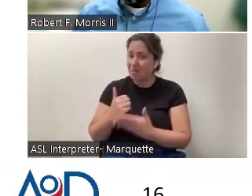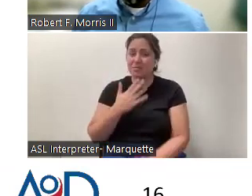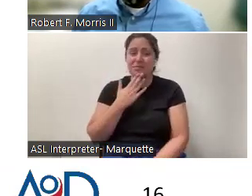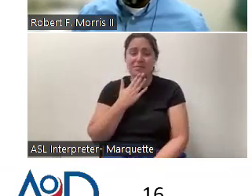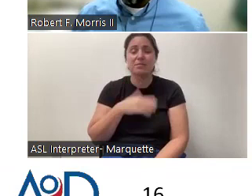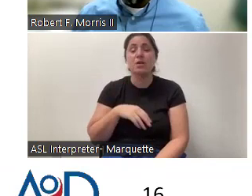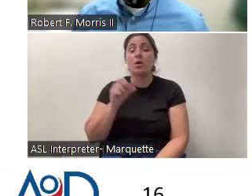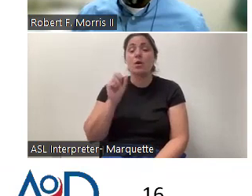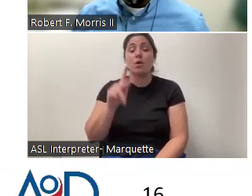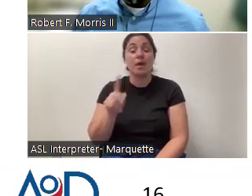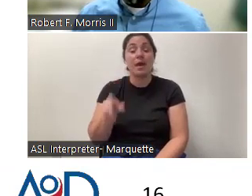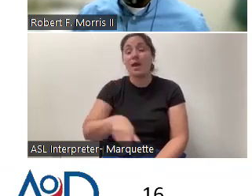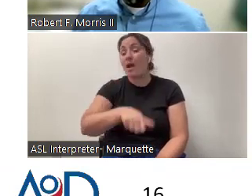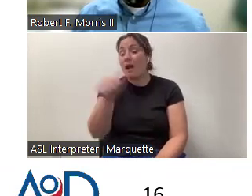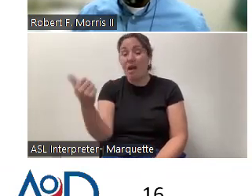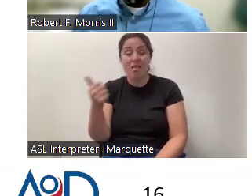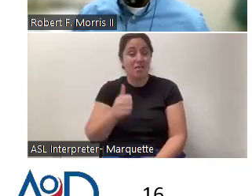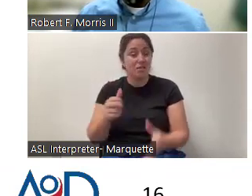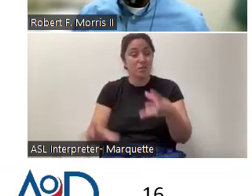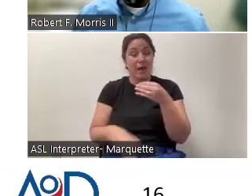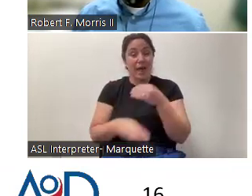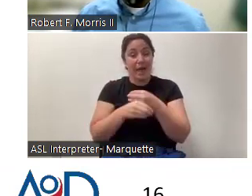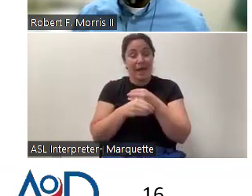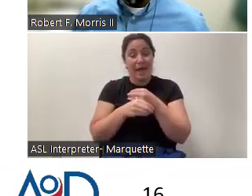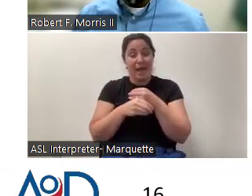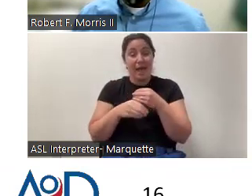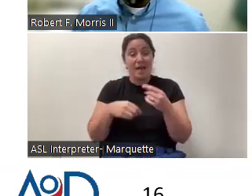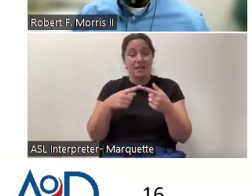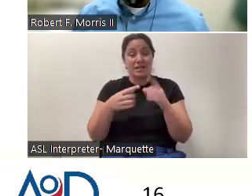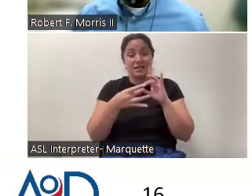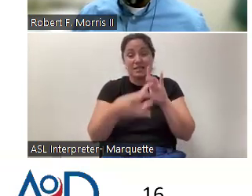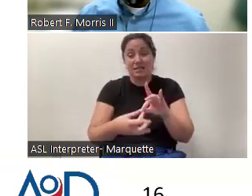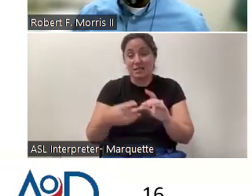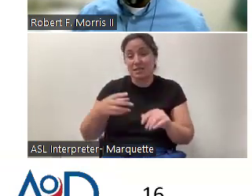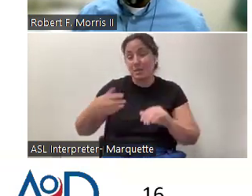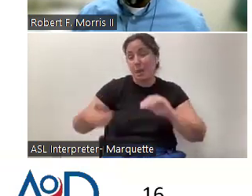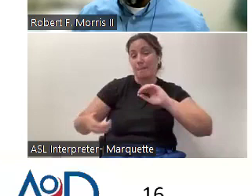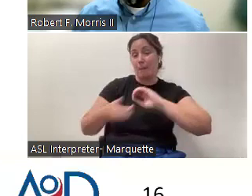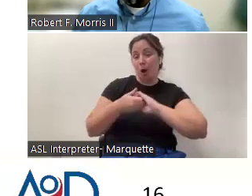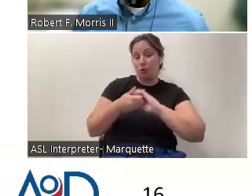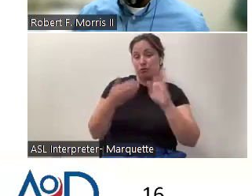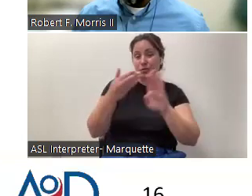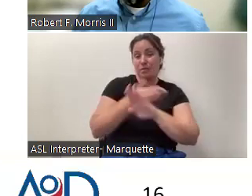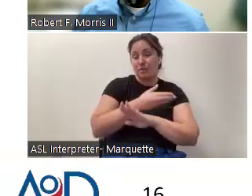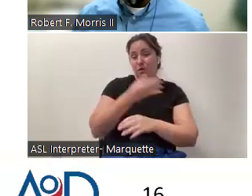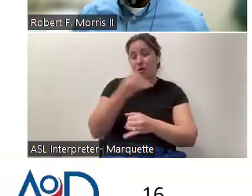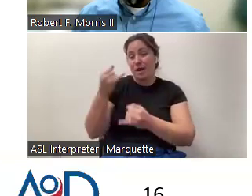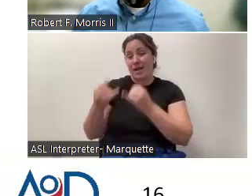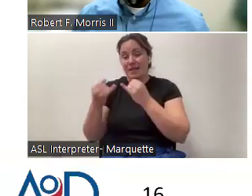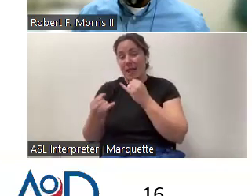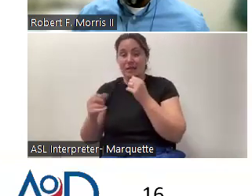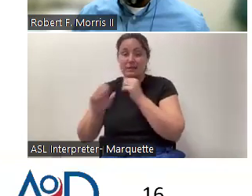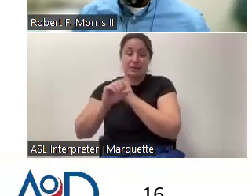All right, anything else to add on this question about partnerships before we move into kind of marketing and